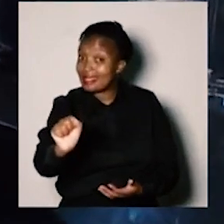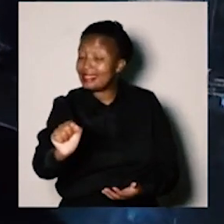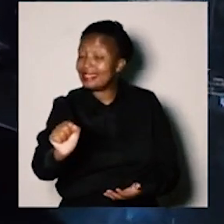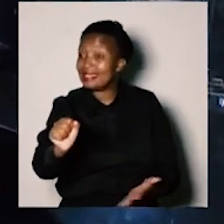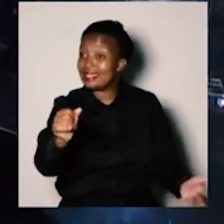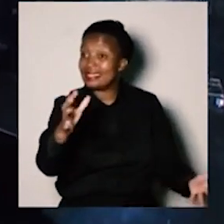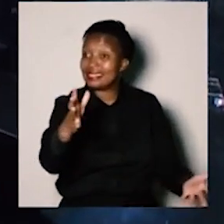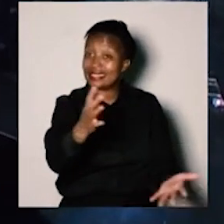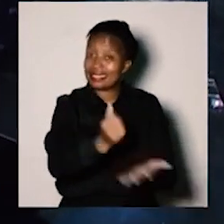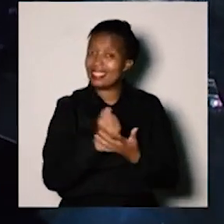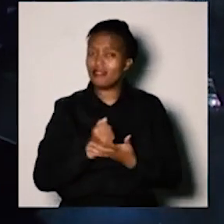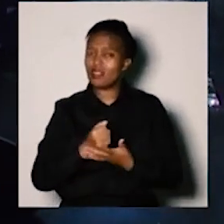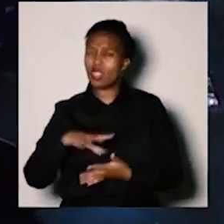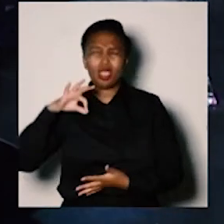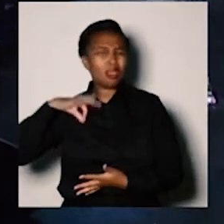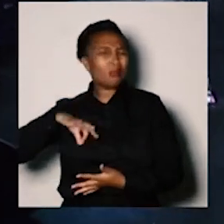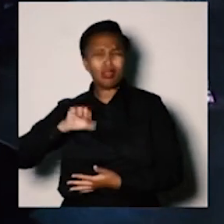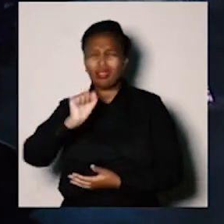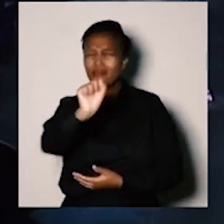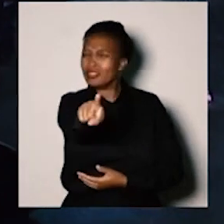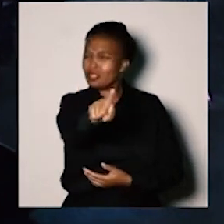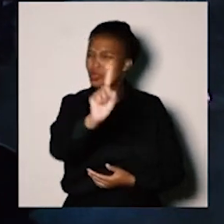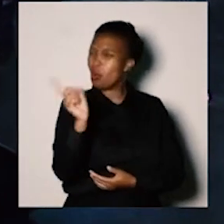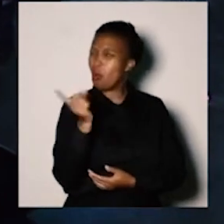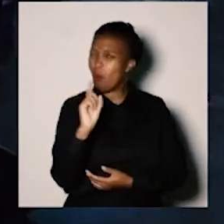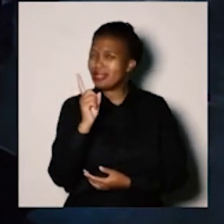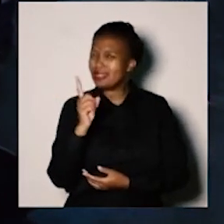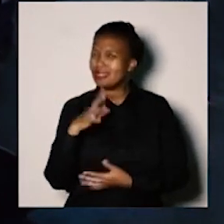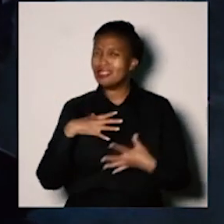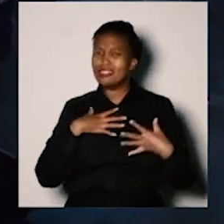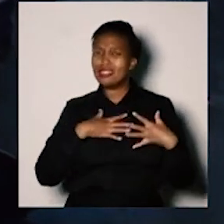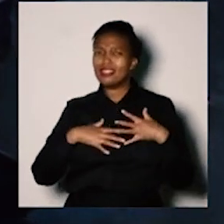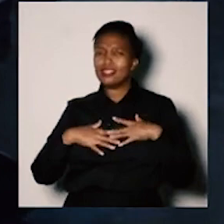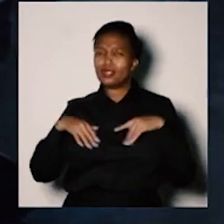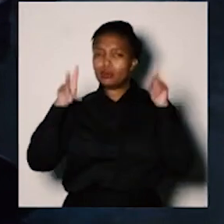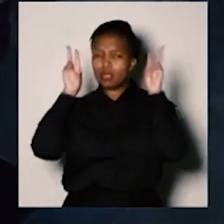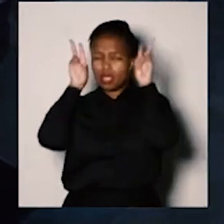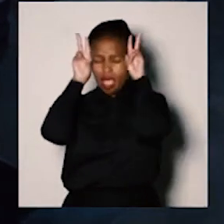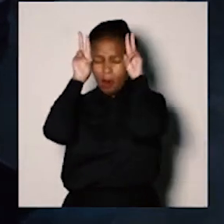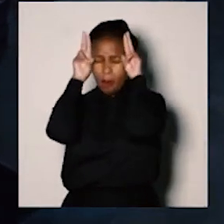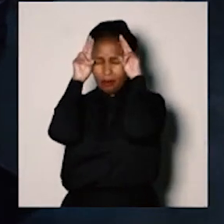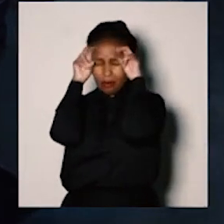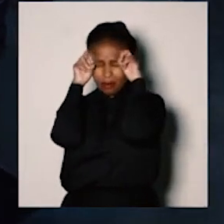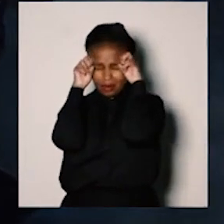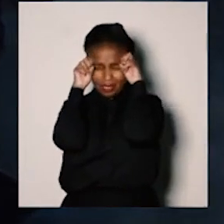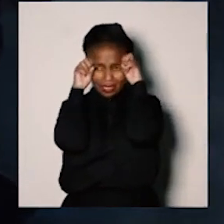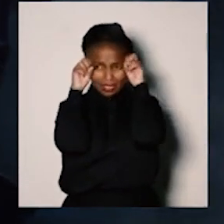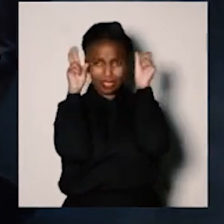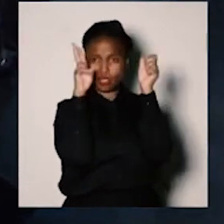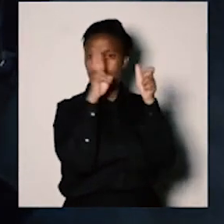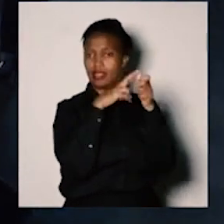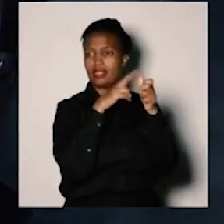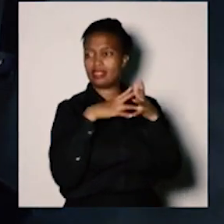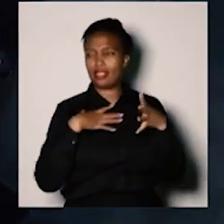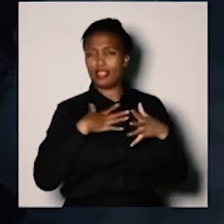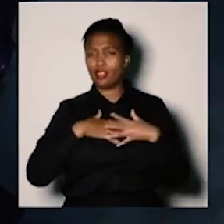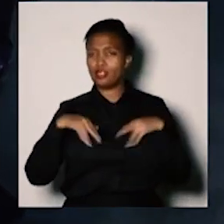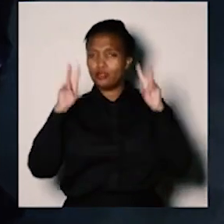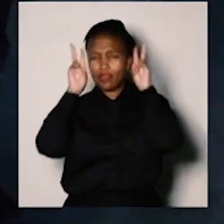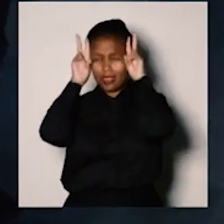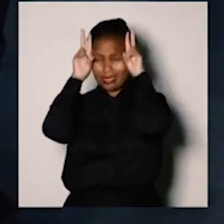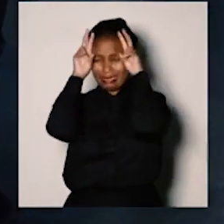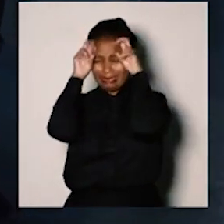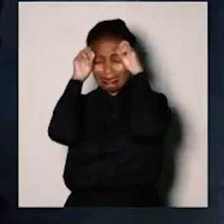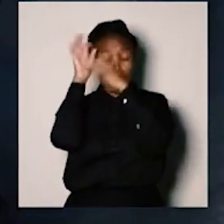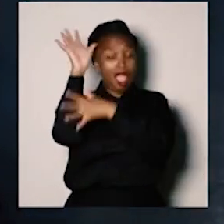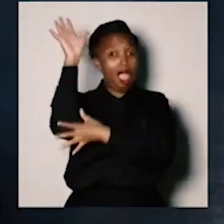What will it profit you? To feel embarrassed to answer. To feel embarrassed to raise